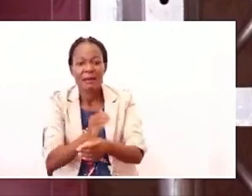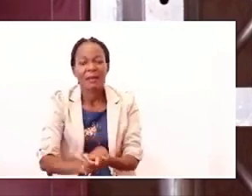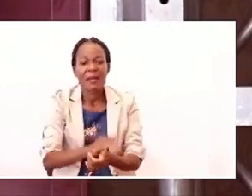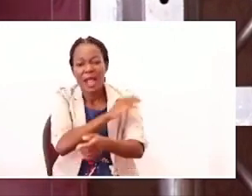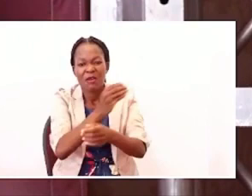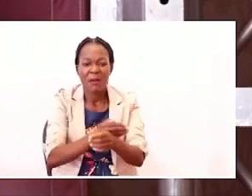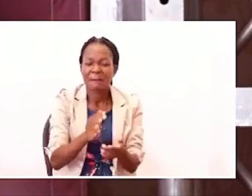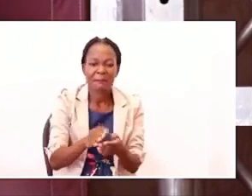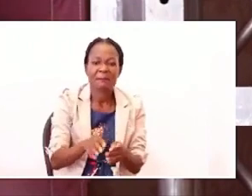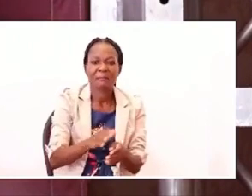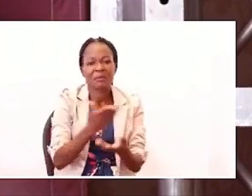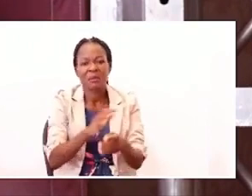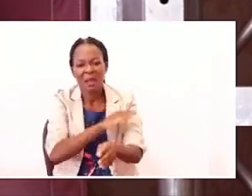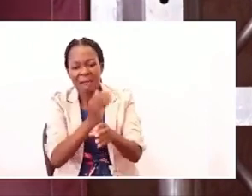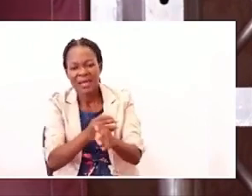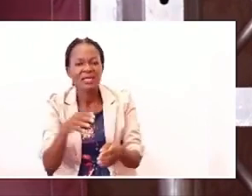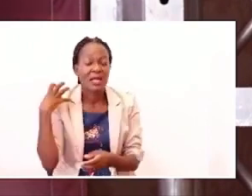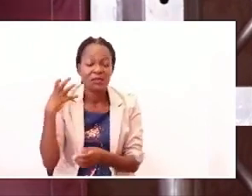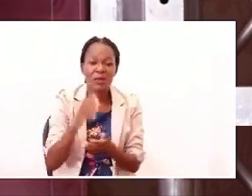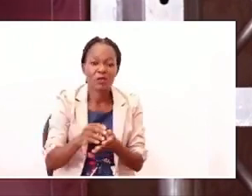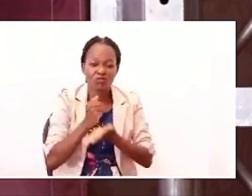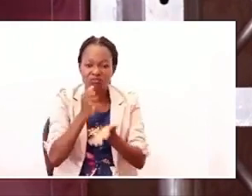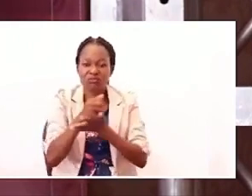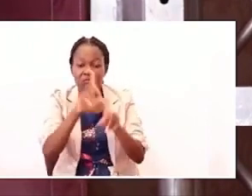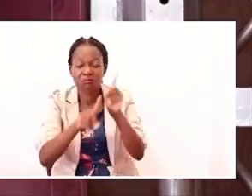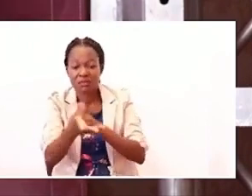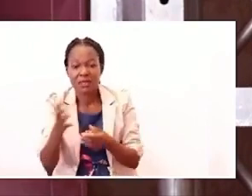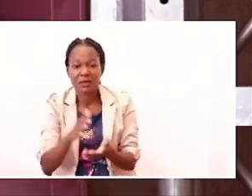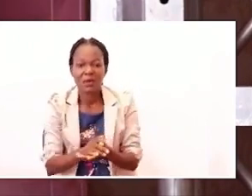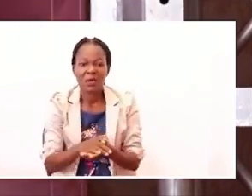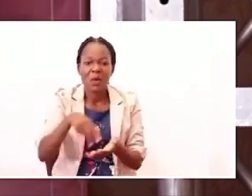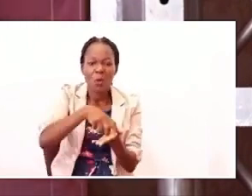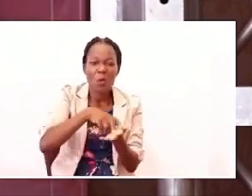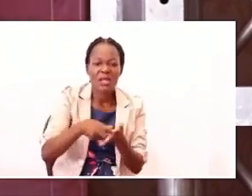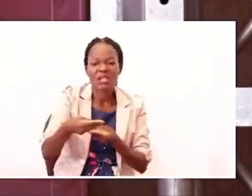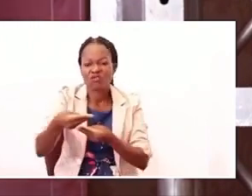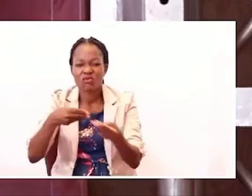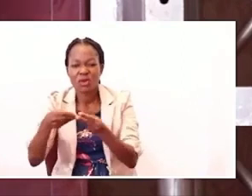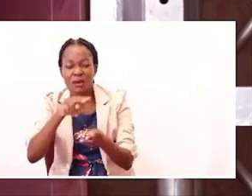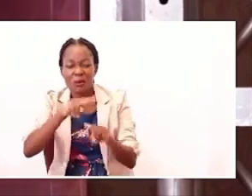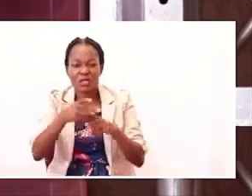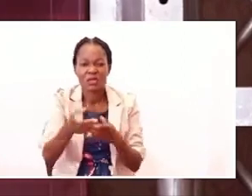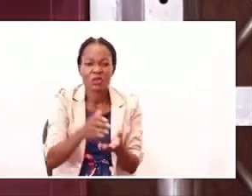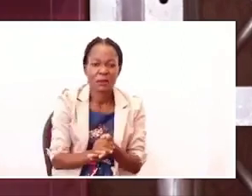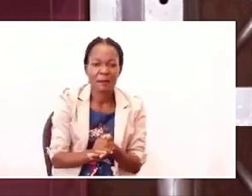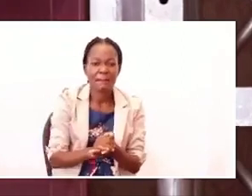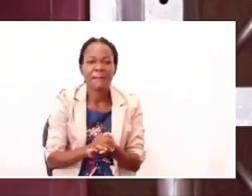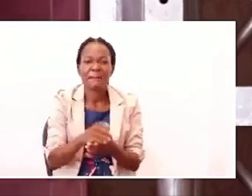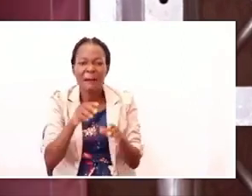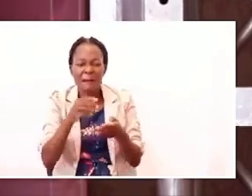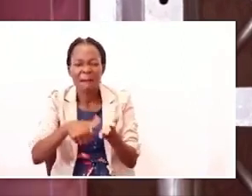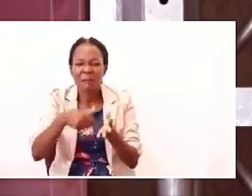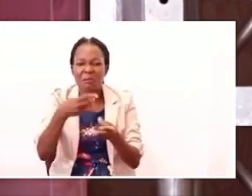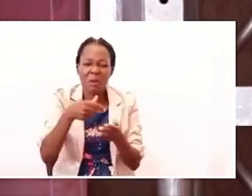public purpose, weak trade positions, macroeconomic instabilities,